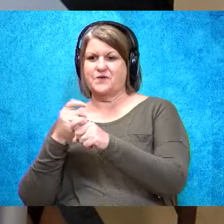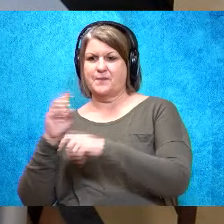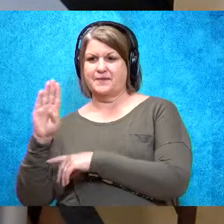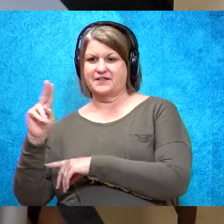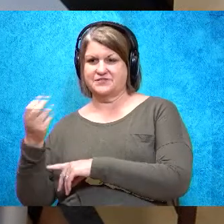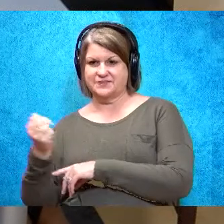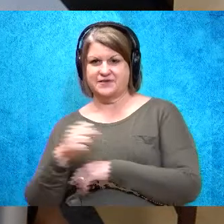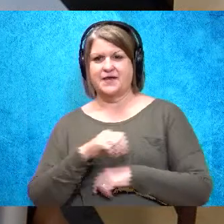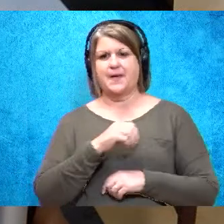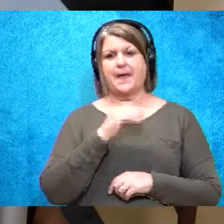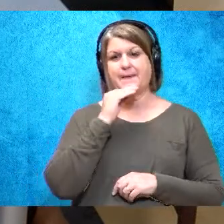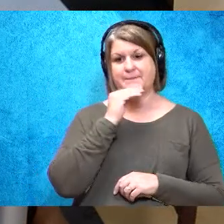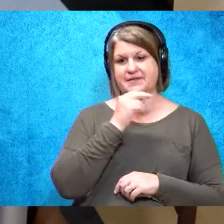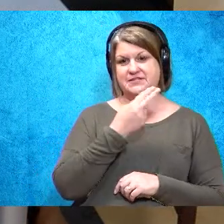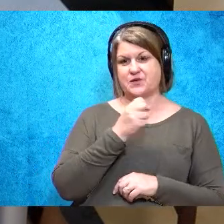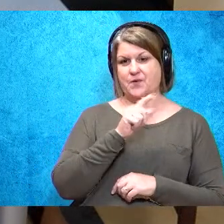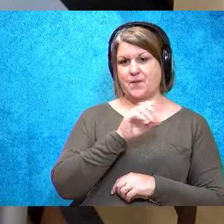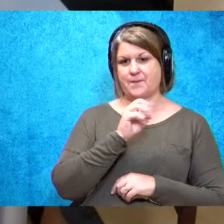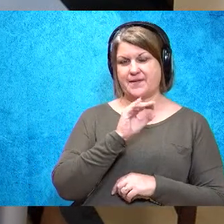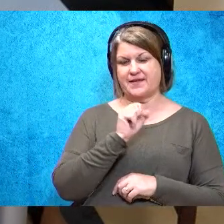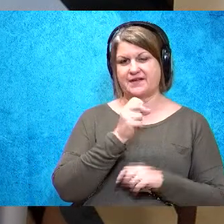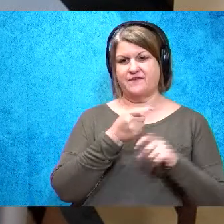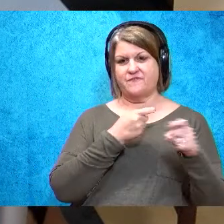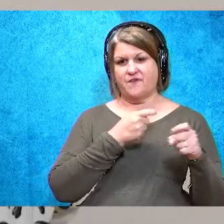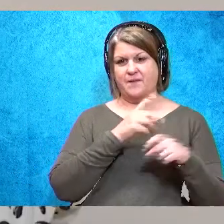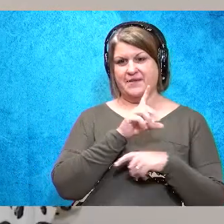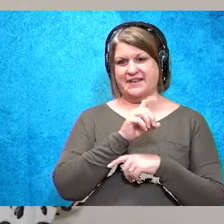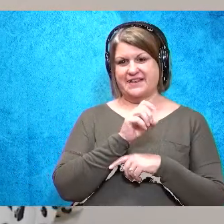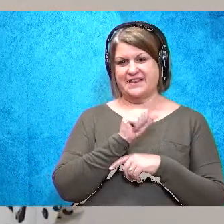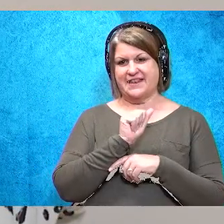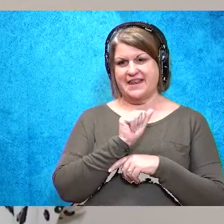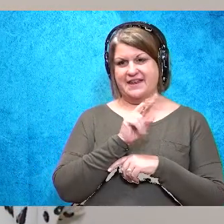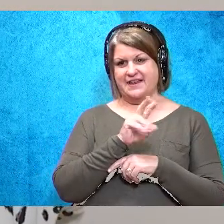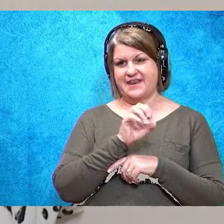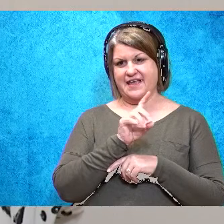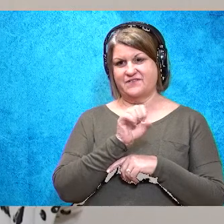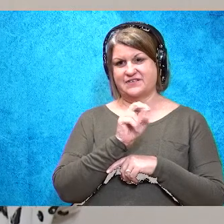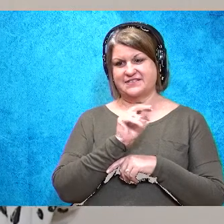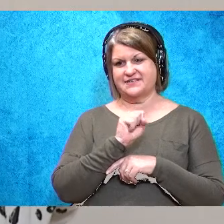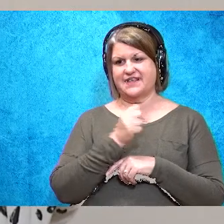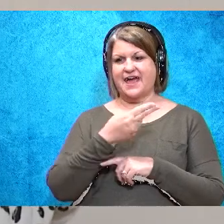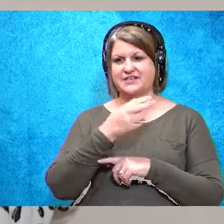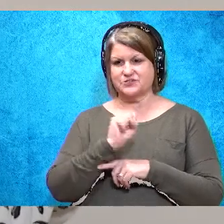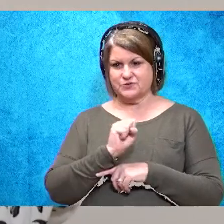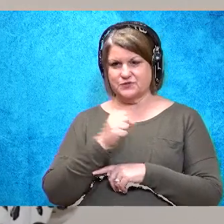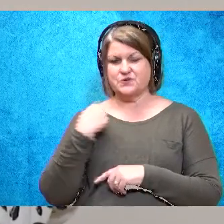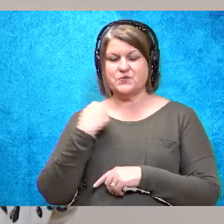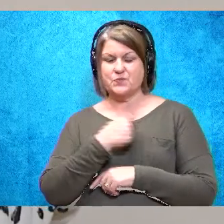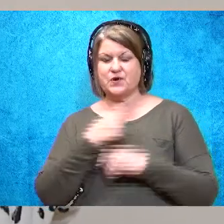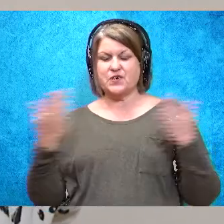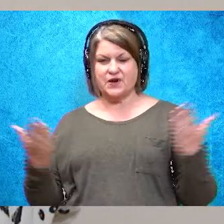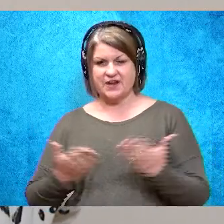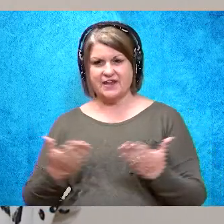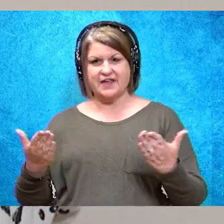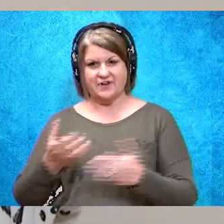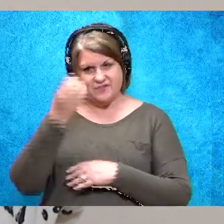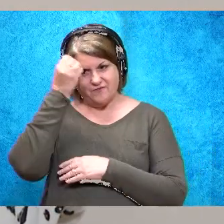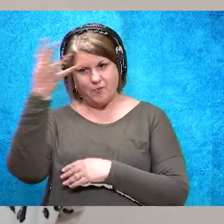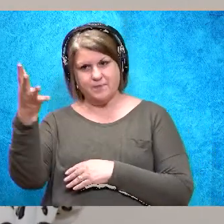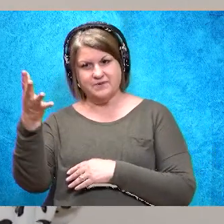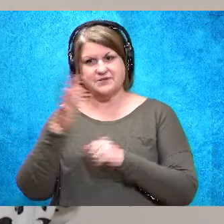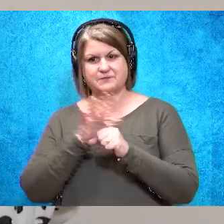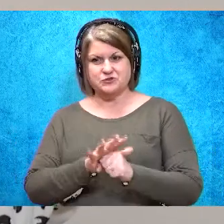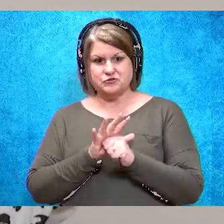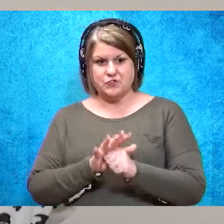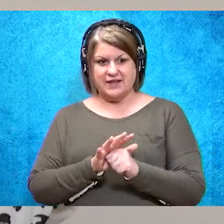Davidson High School, and we're here again with you today, and we're going to share some success strategies for online learning. We know that